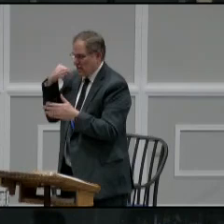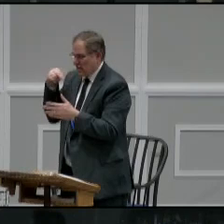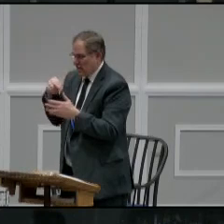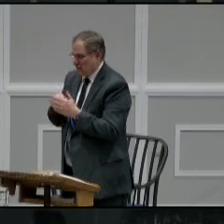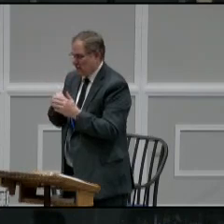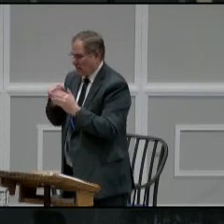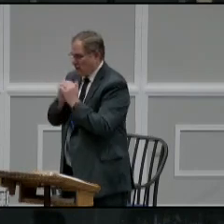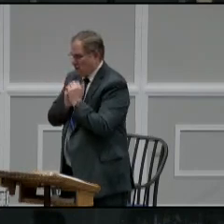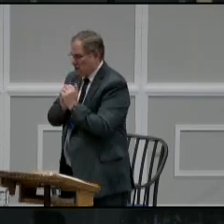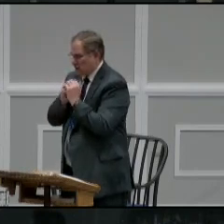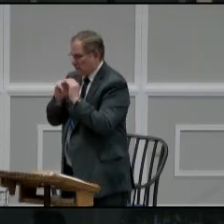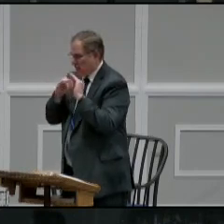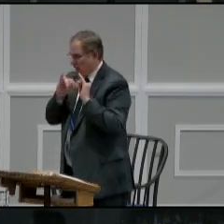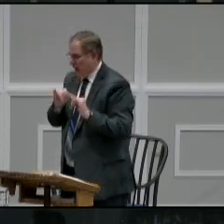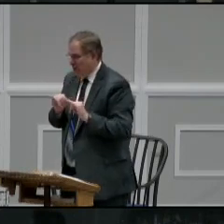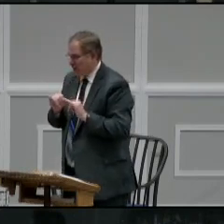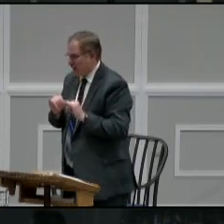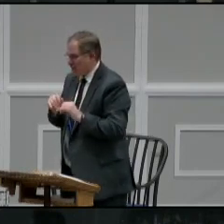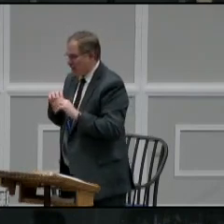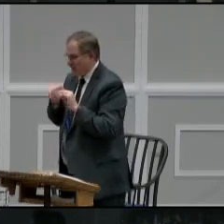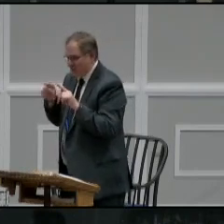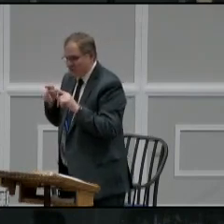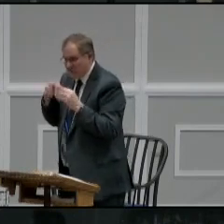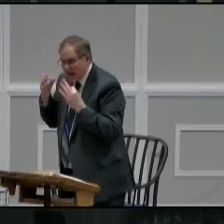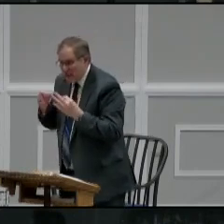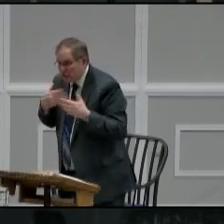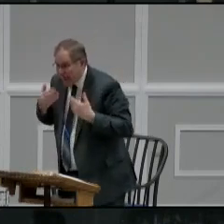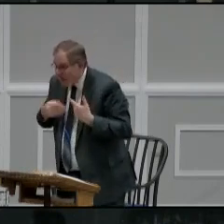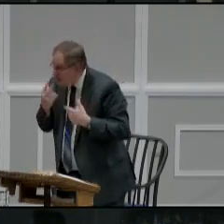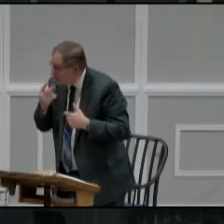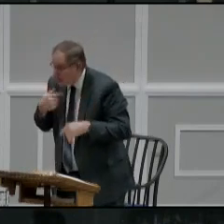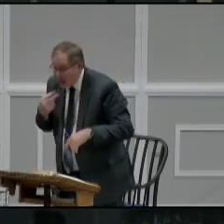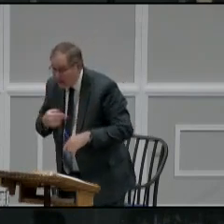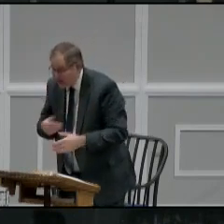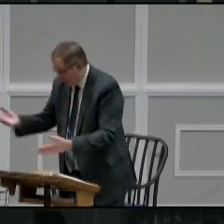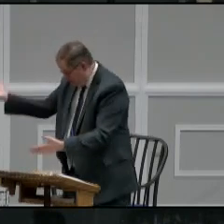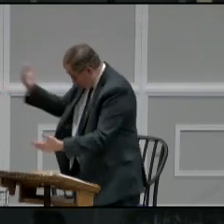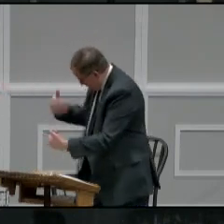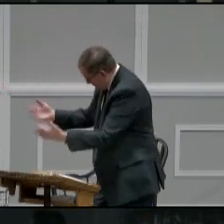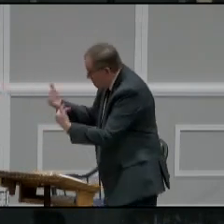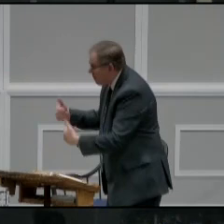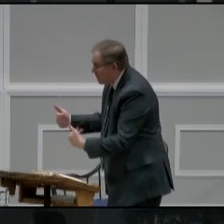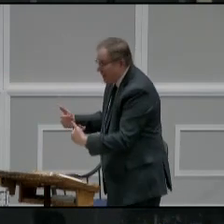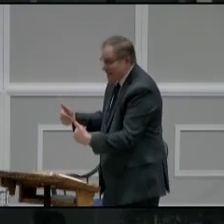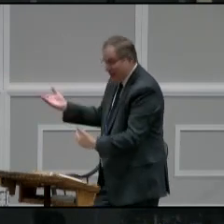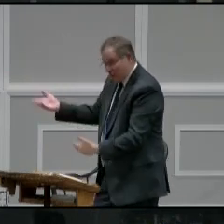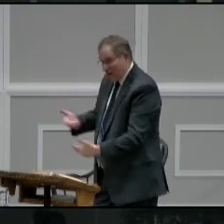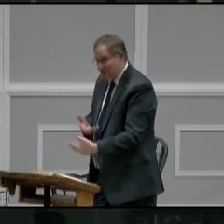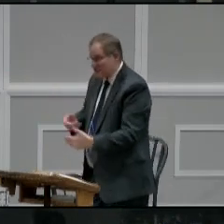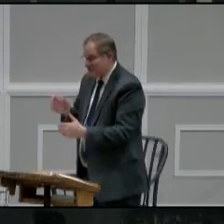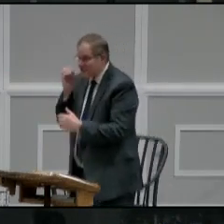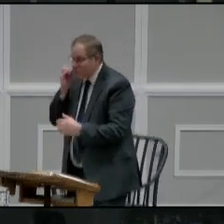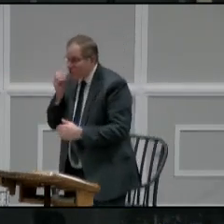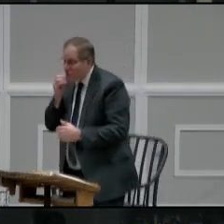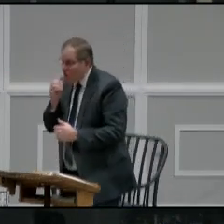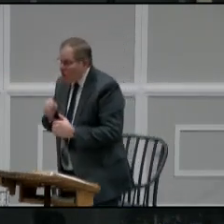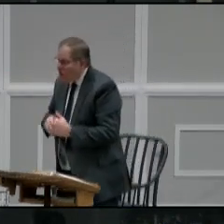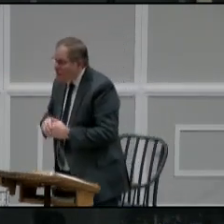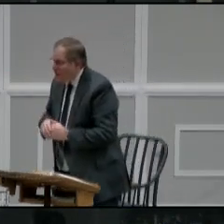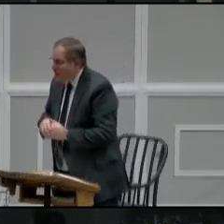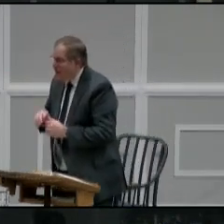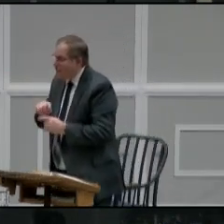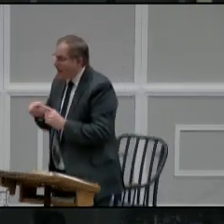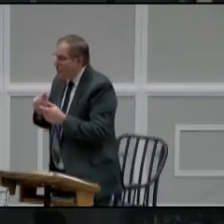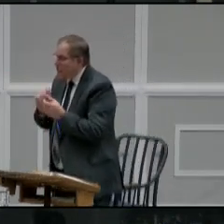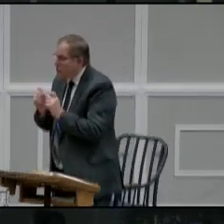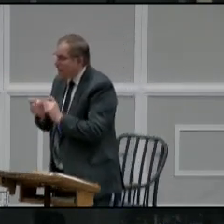door, and they were happy to see us and invited us in, and we began to talk and talk about, you know, make small talk. And eventually things kind of turned over to